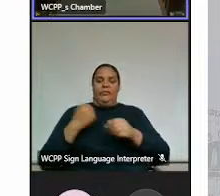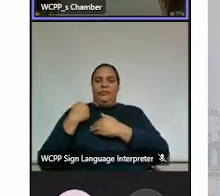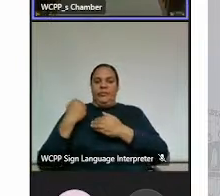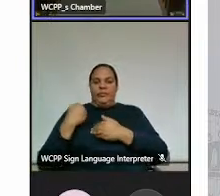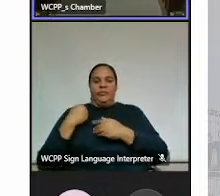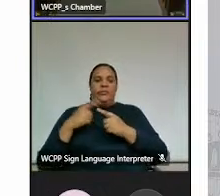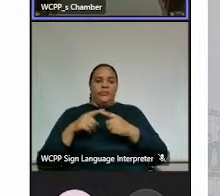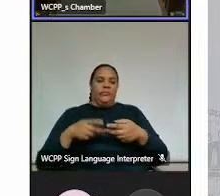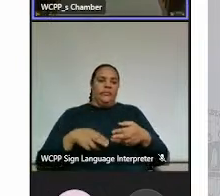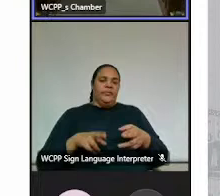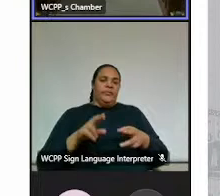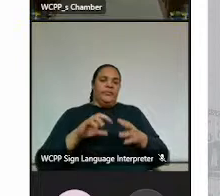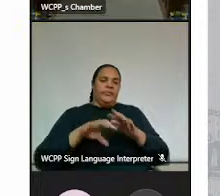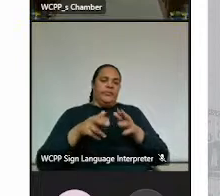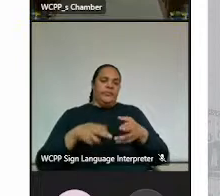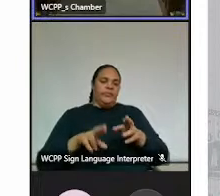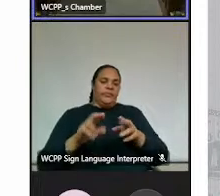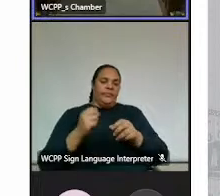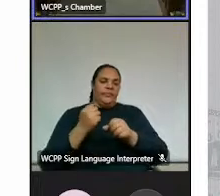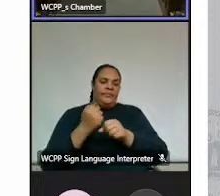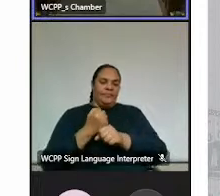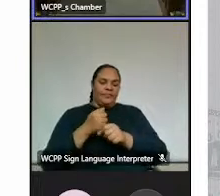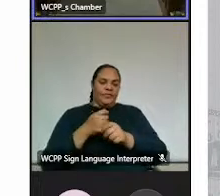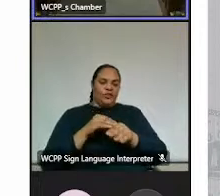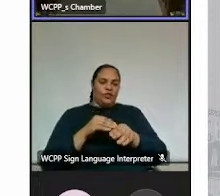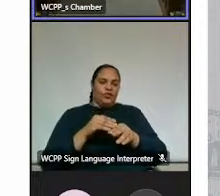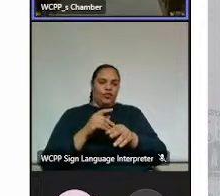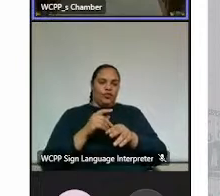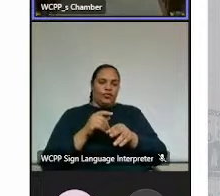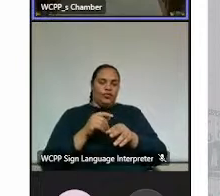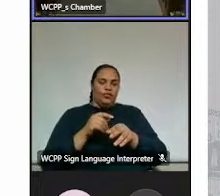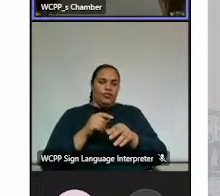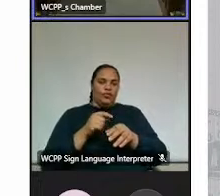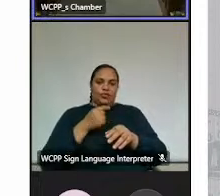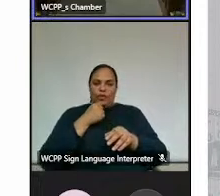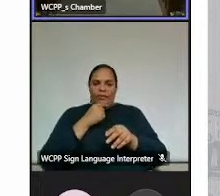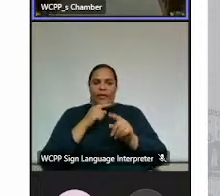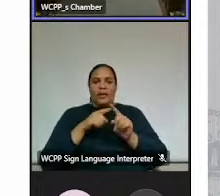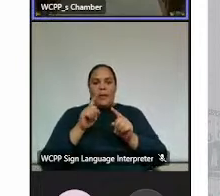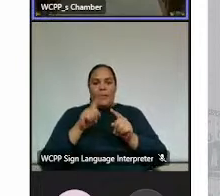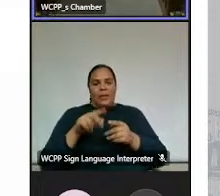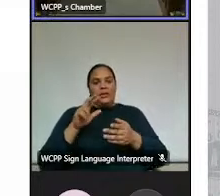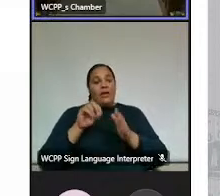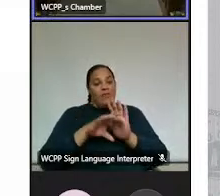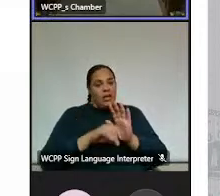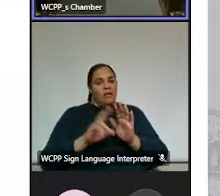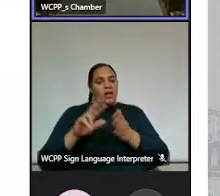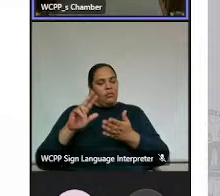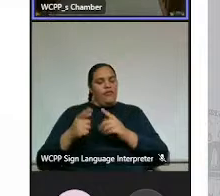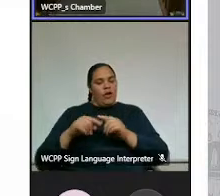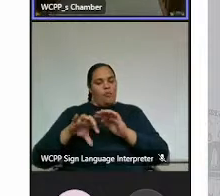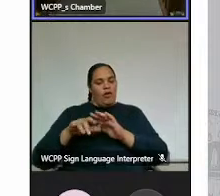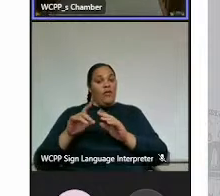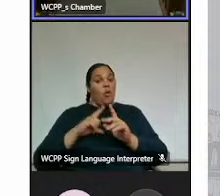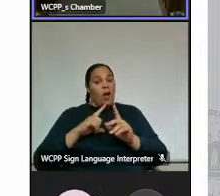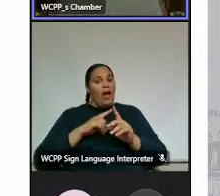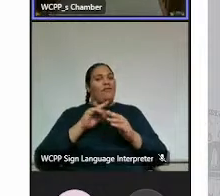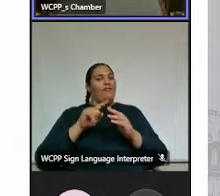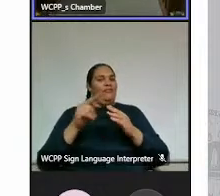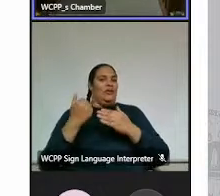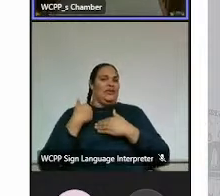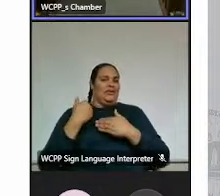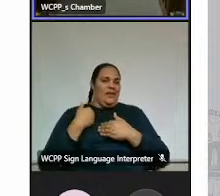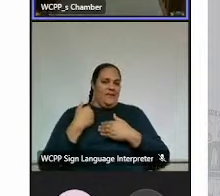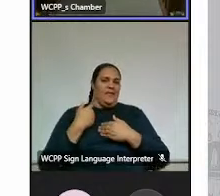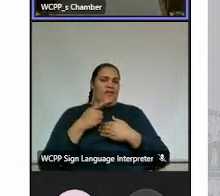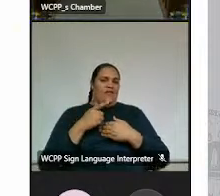provincial road traffic. Advertising must also be approved by province in relation to the safety and operation of provincial